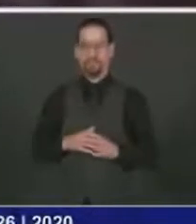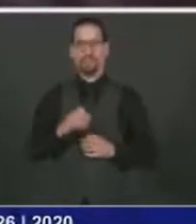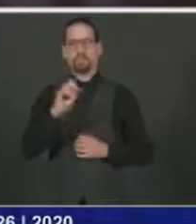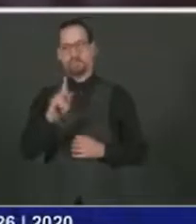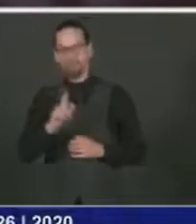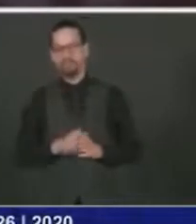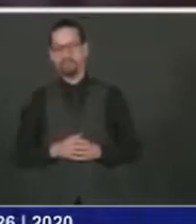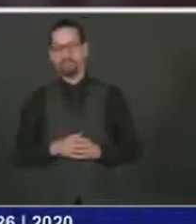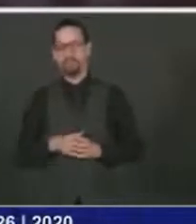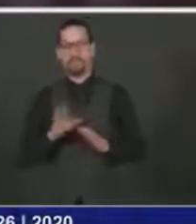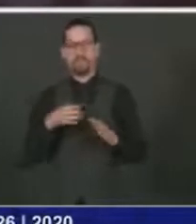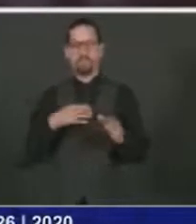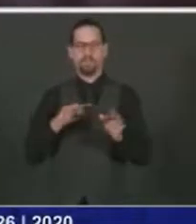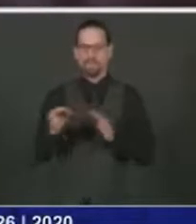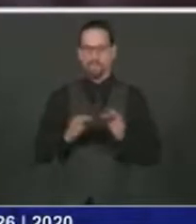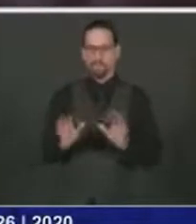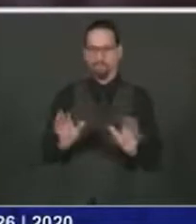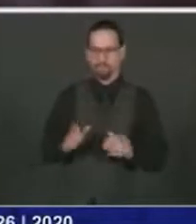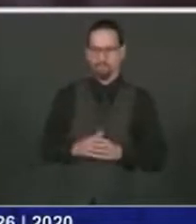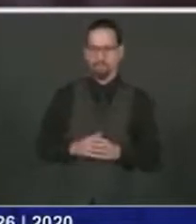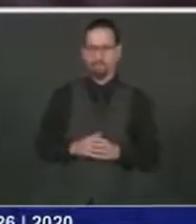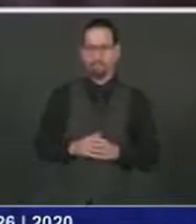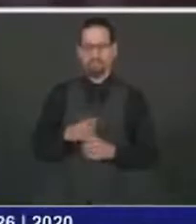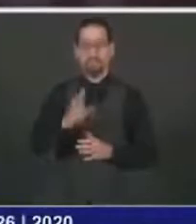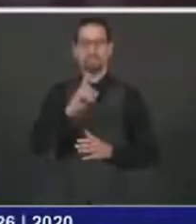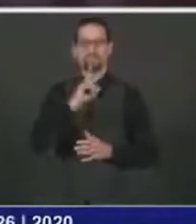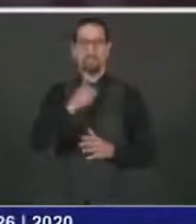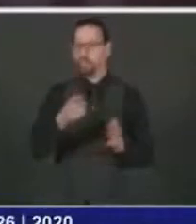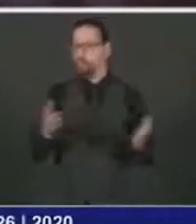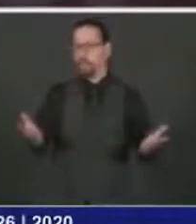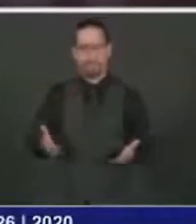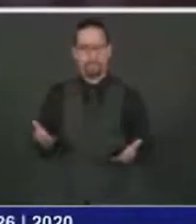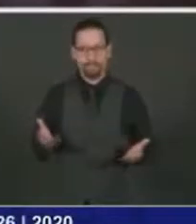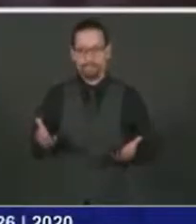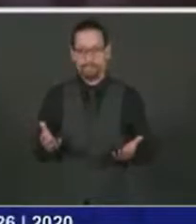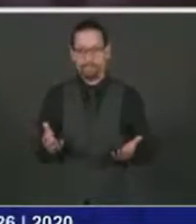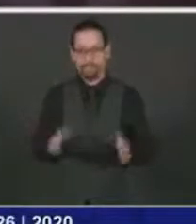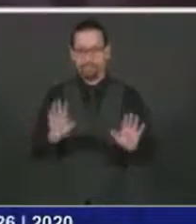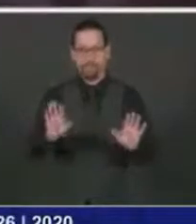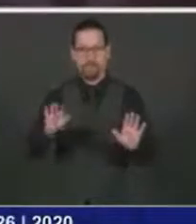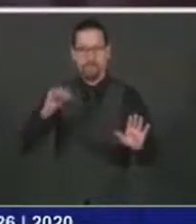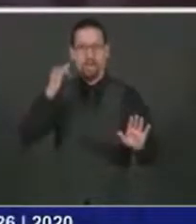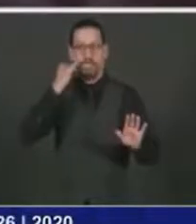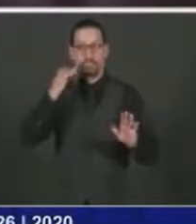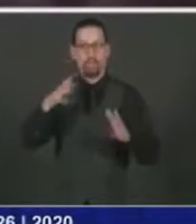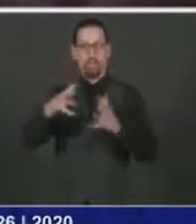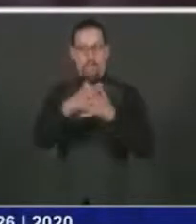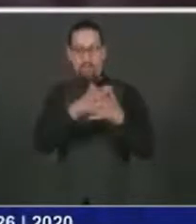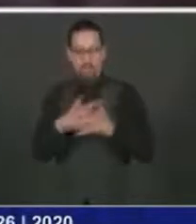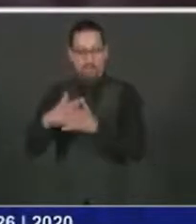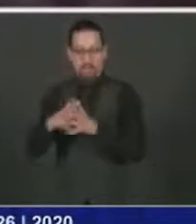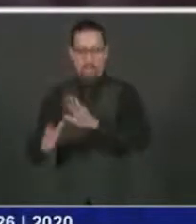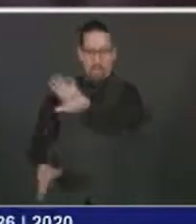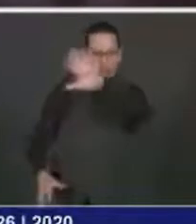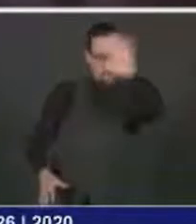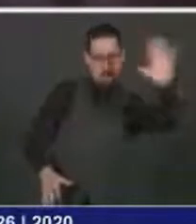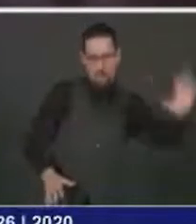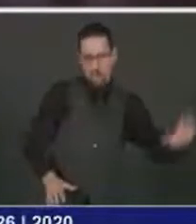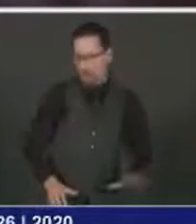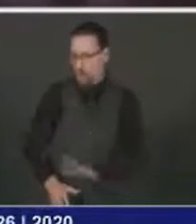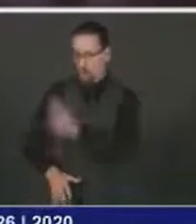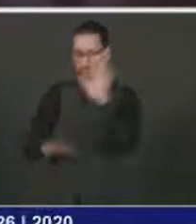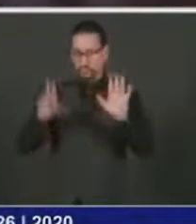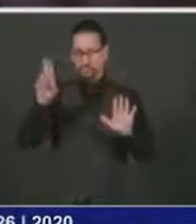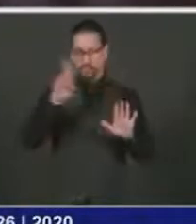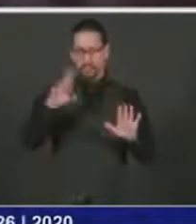It is absolutely true. If we had had, as a country, better